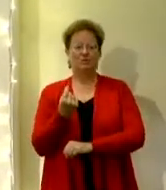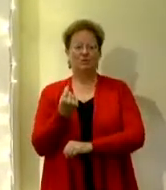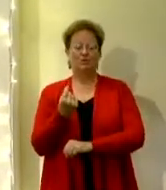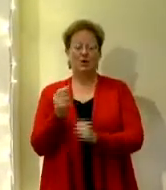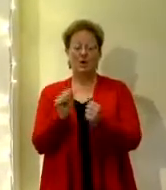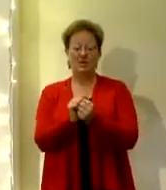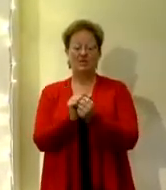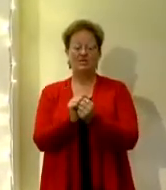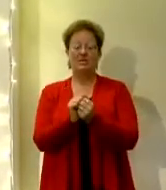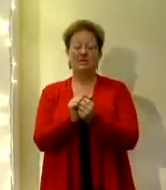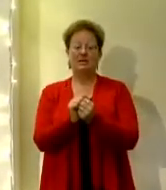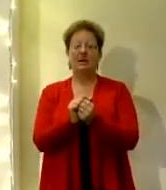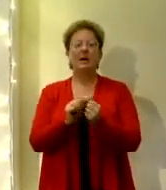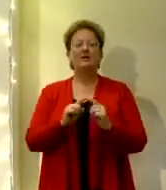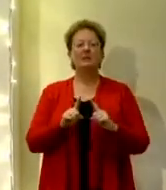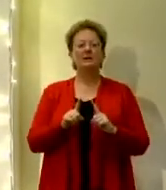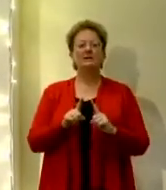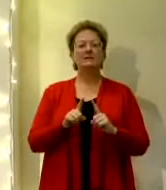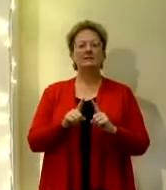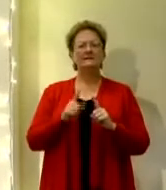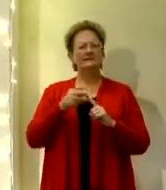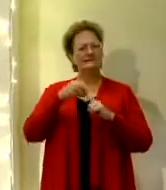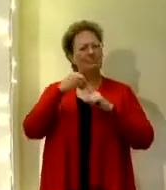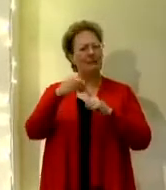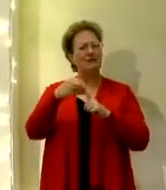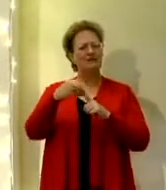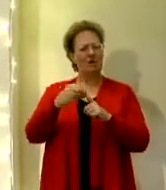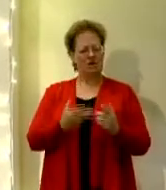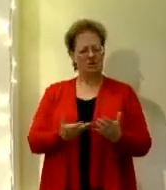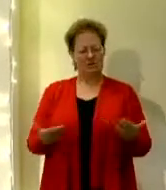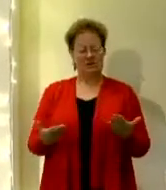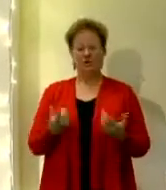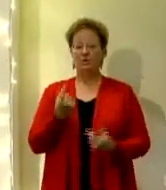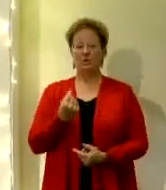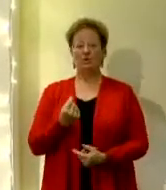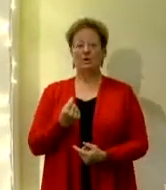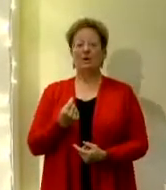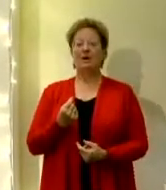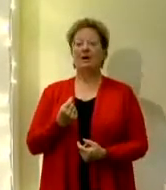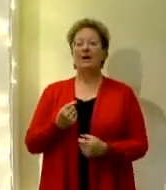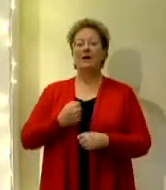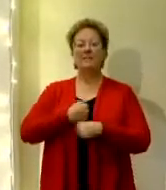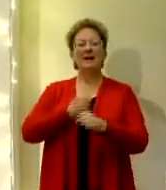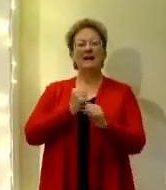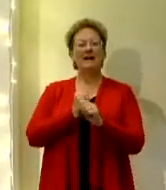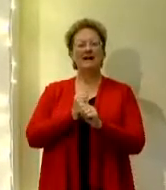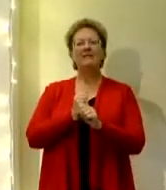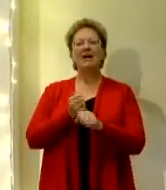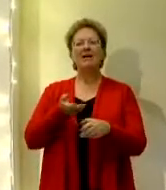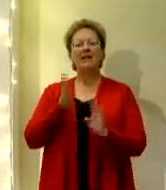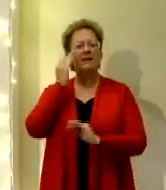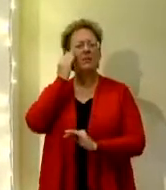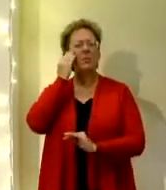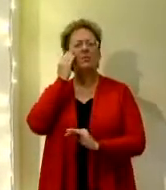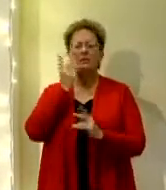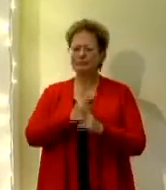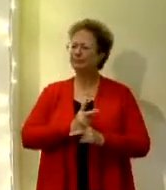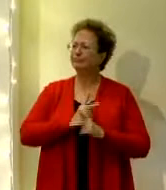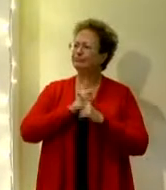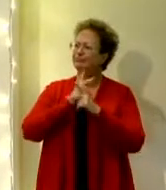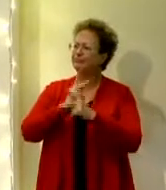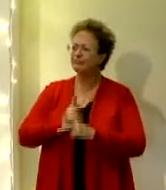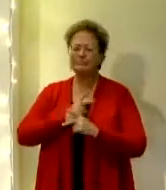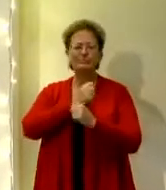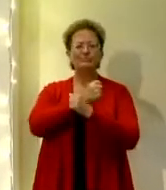but rather it's the quality of the things that you do that can really let people know that they're cared for, that they're